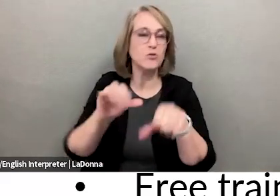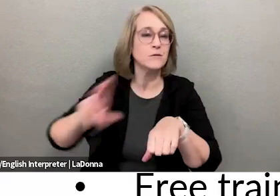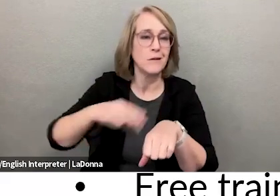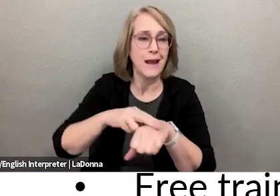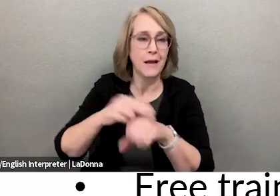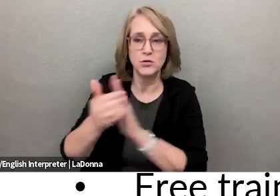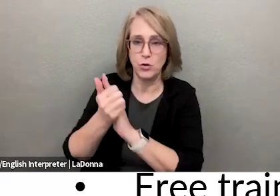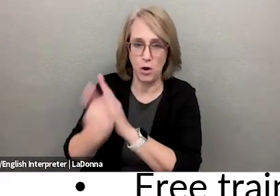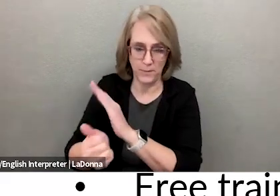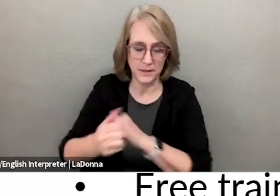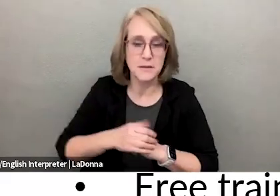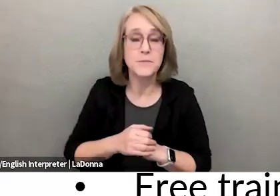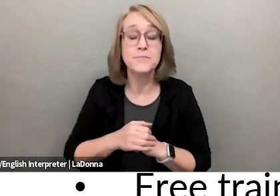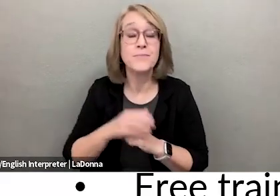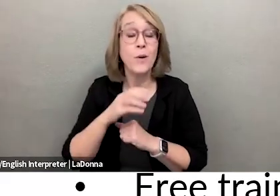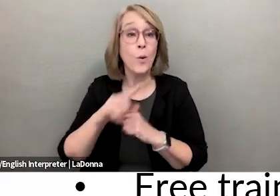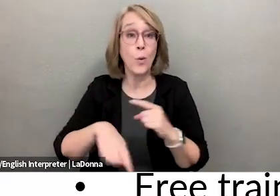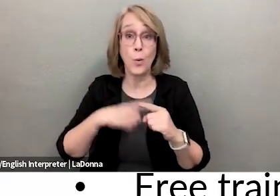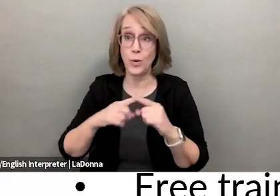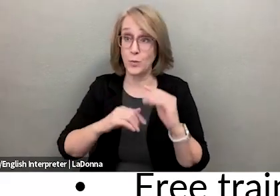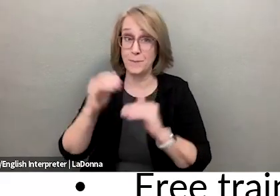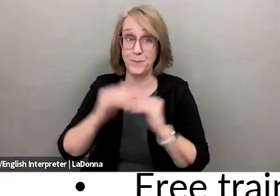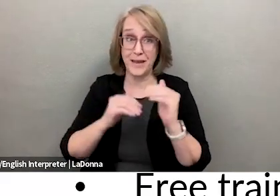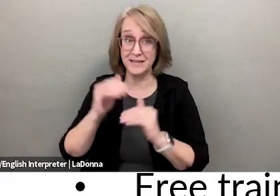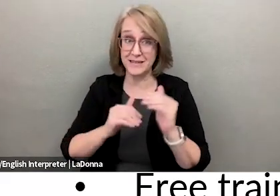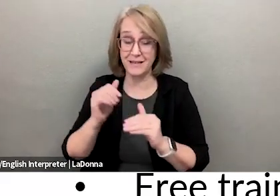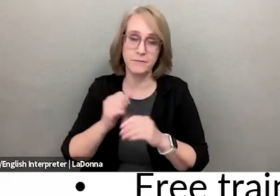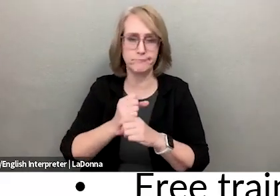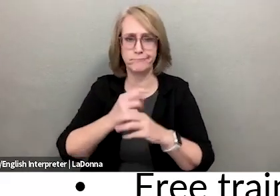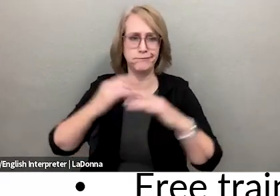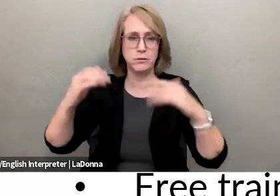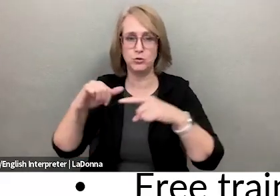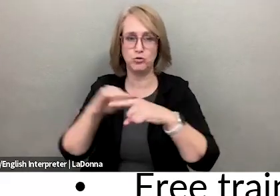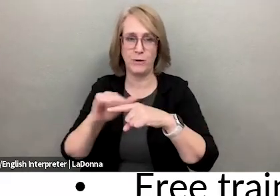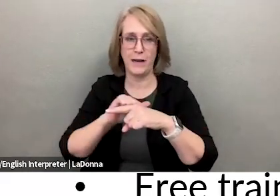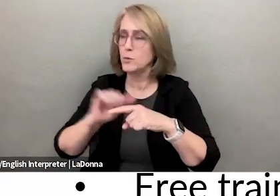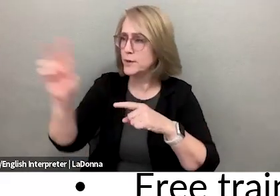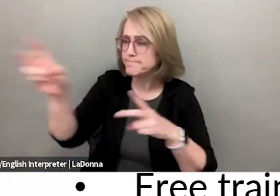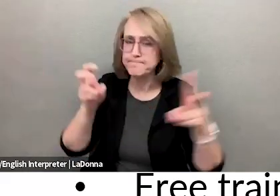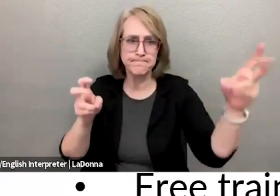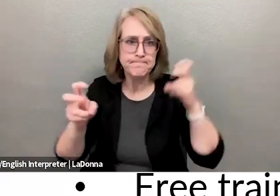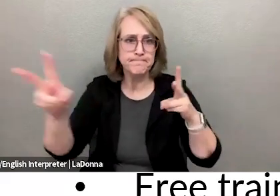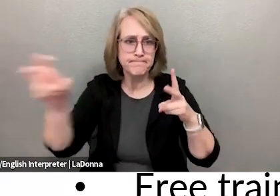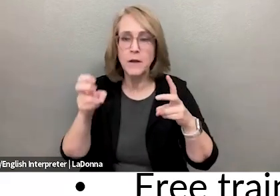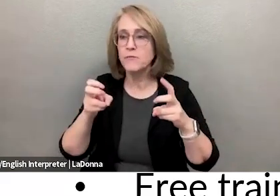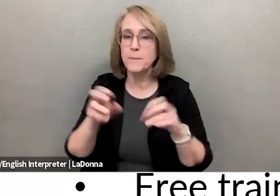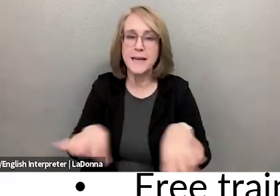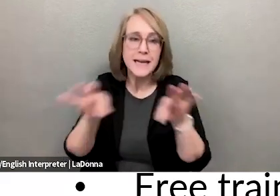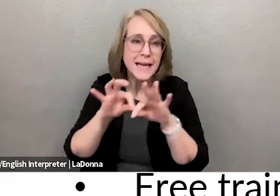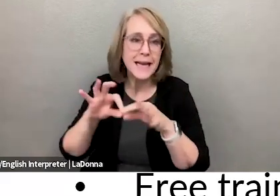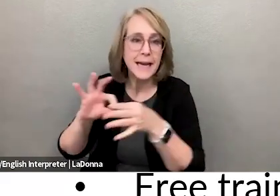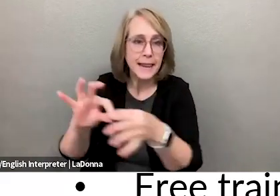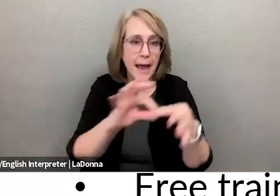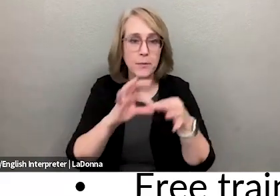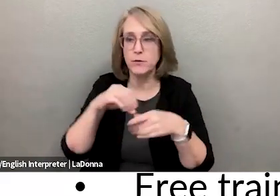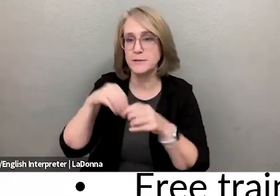And when we built this, we also got a lot of information from key collaborators throughout the